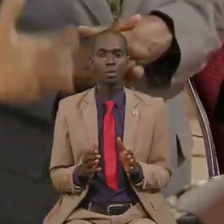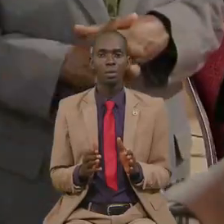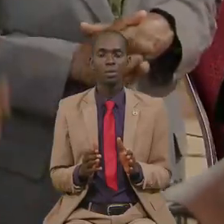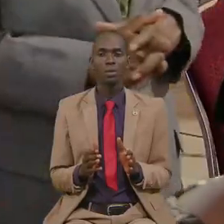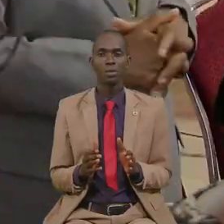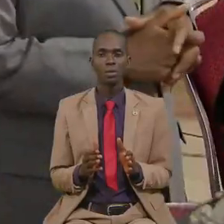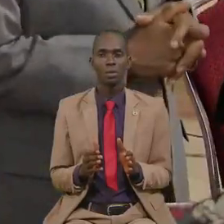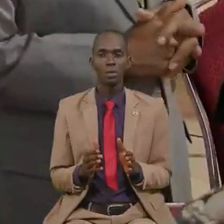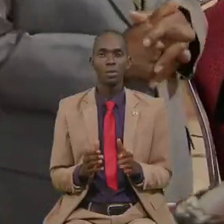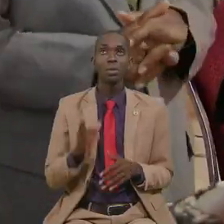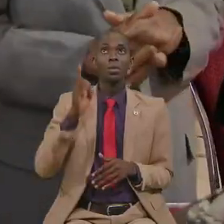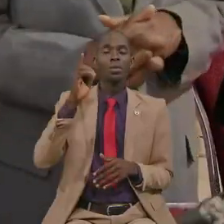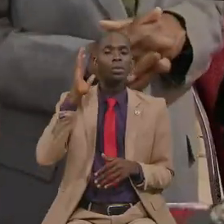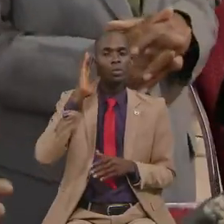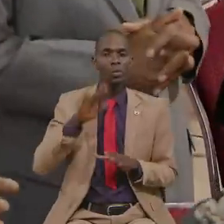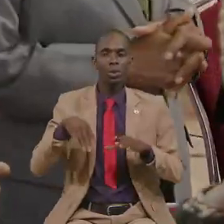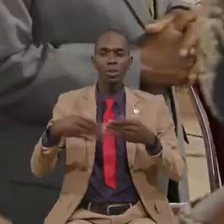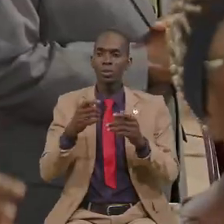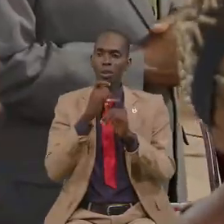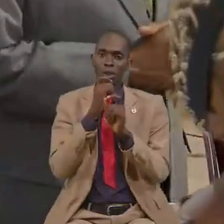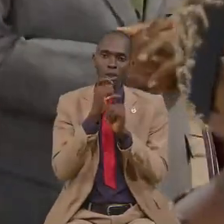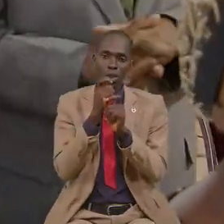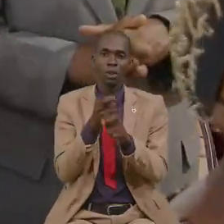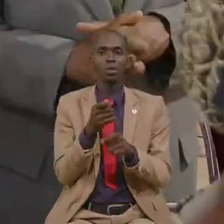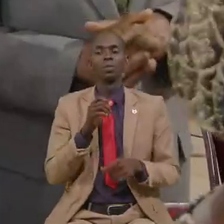winner, he'll give you gifts